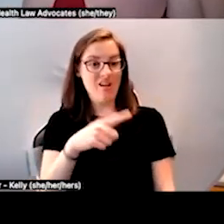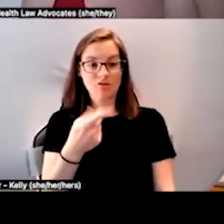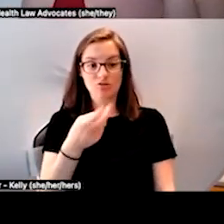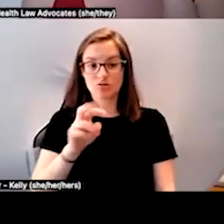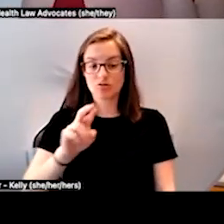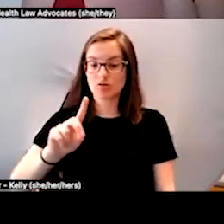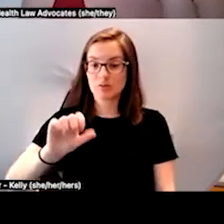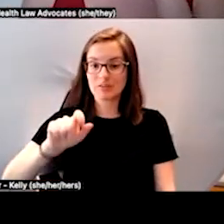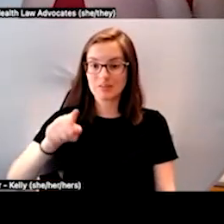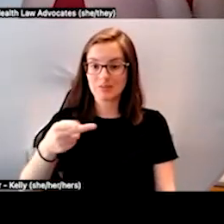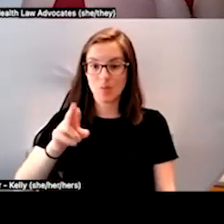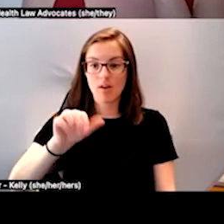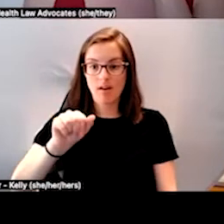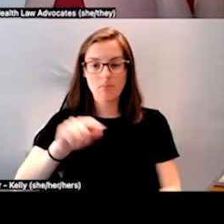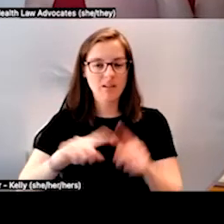gender.